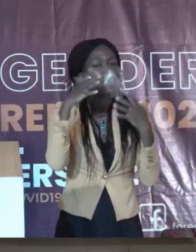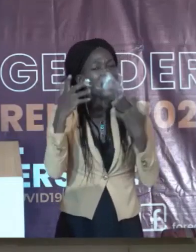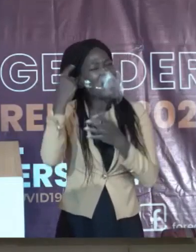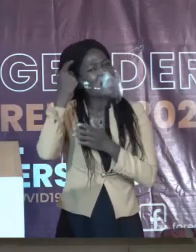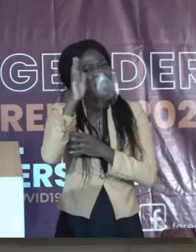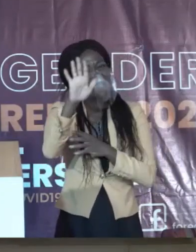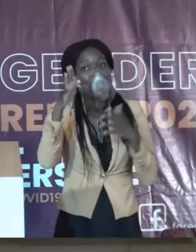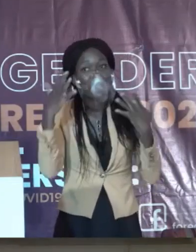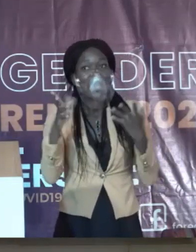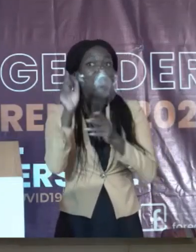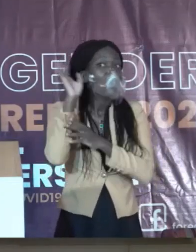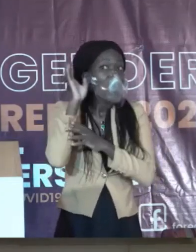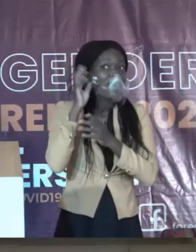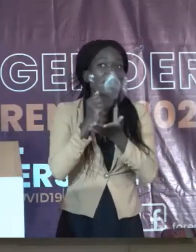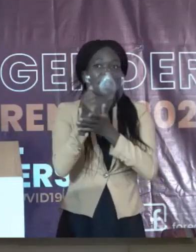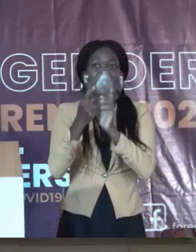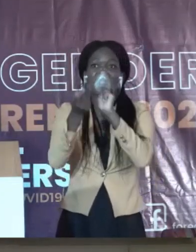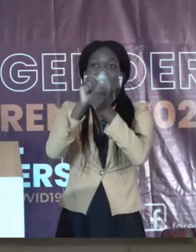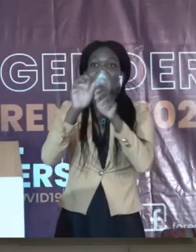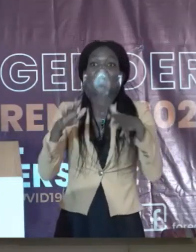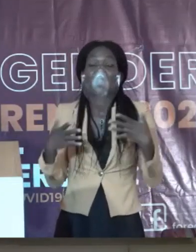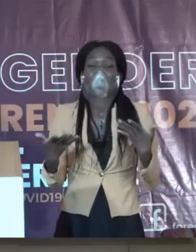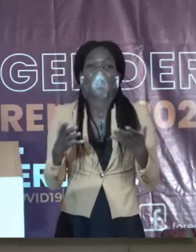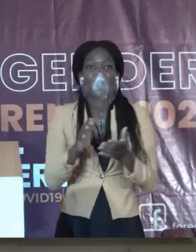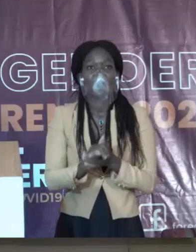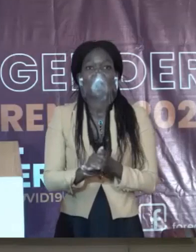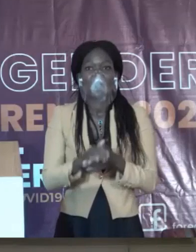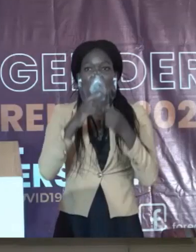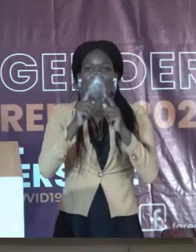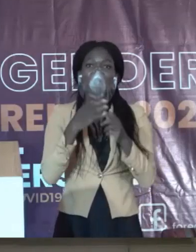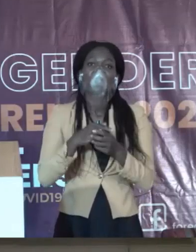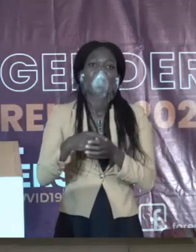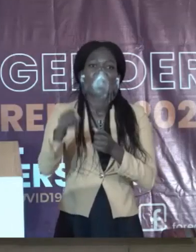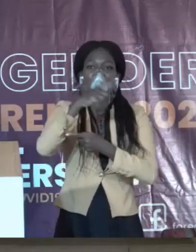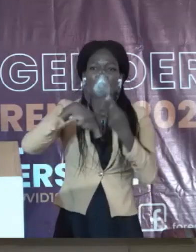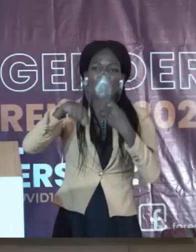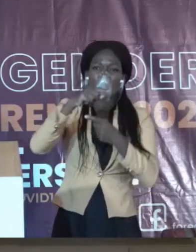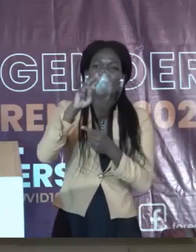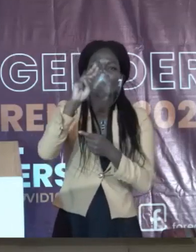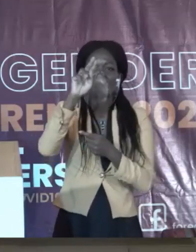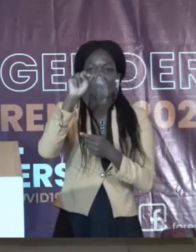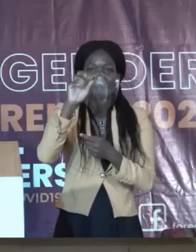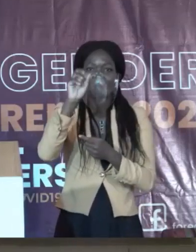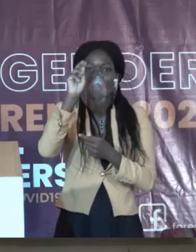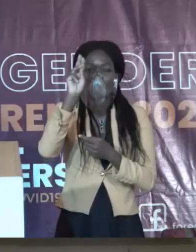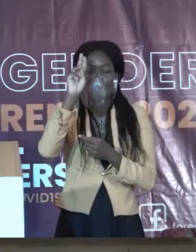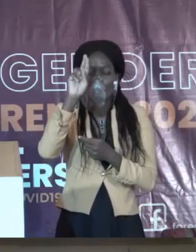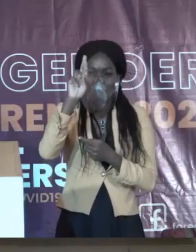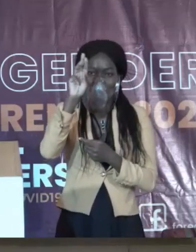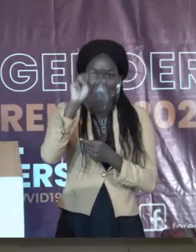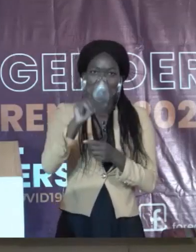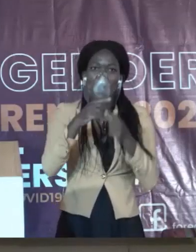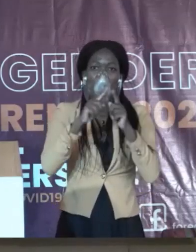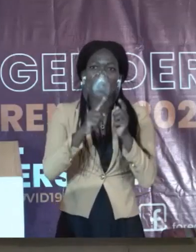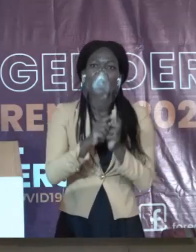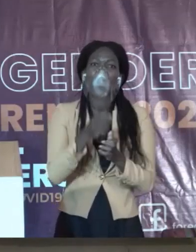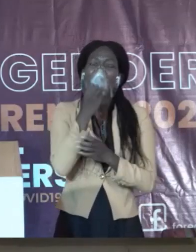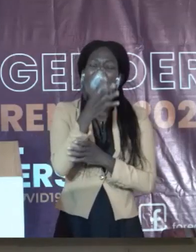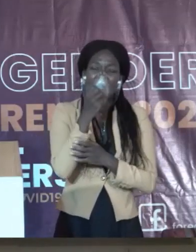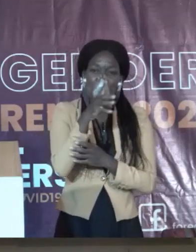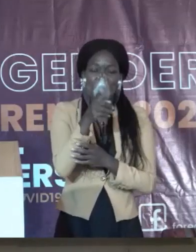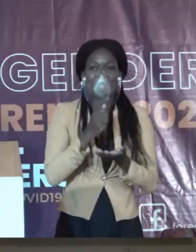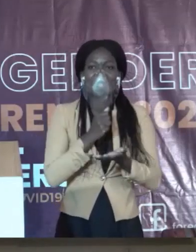think investing in long-term social norm and behavior change programs is absolutely key, and it should underpin most